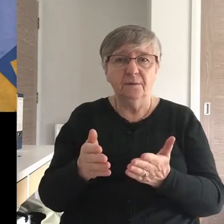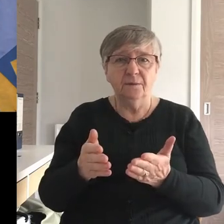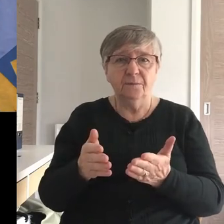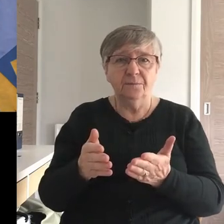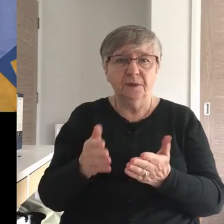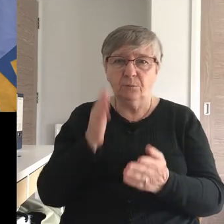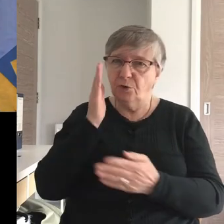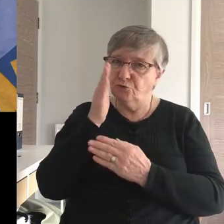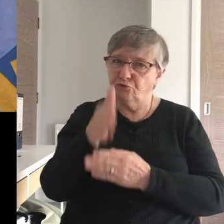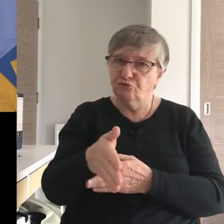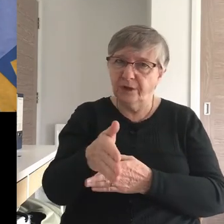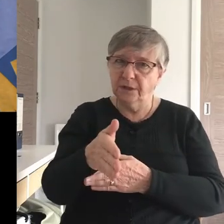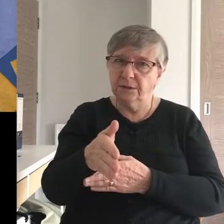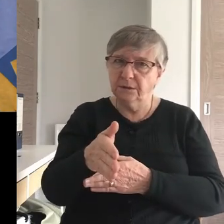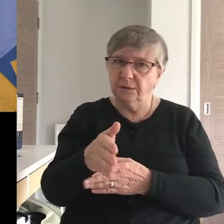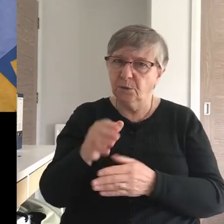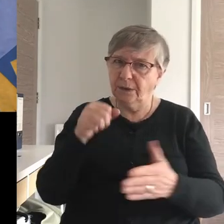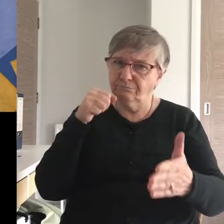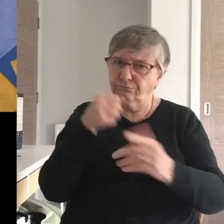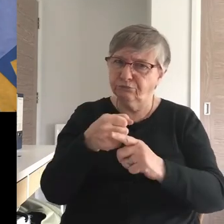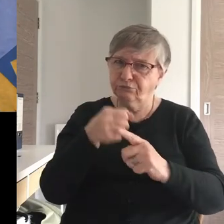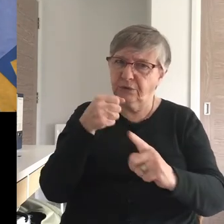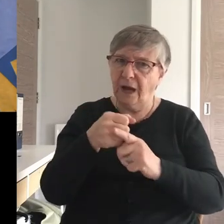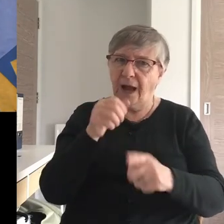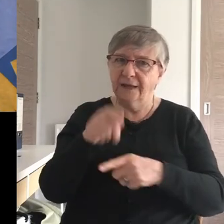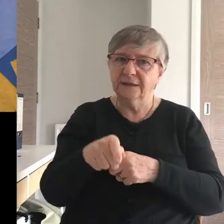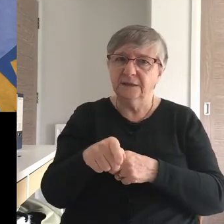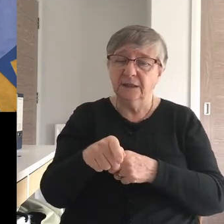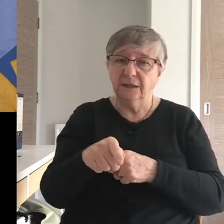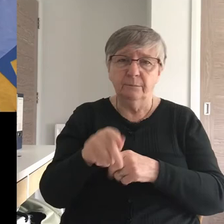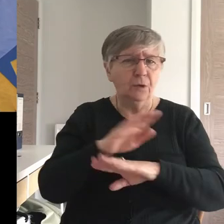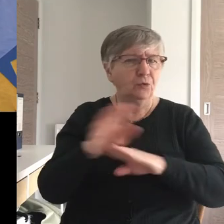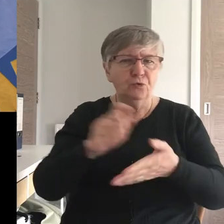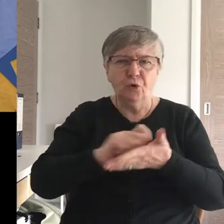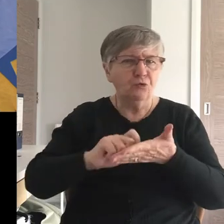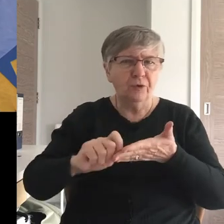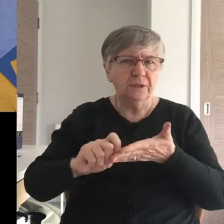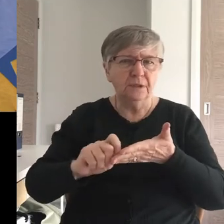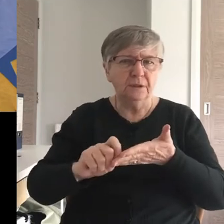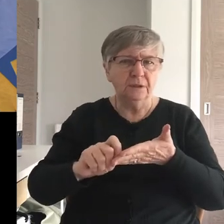quite straight, quite hard-hitting, and yet they're not written in a...